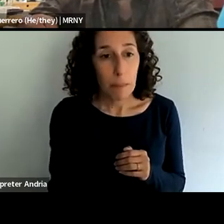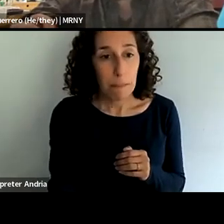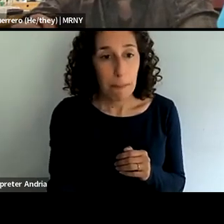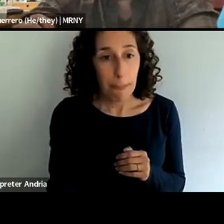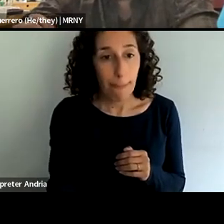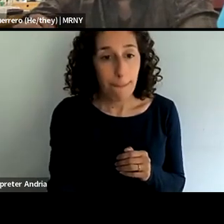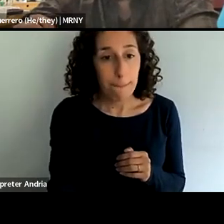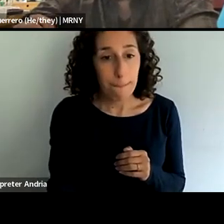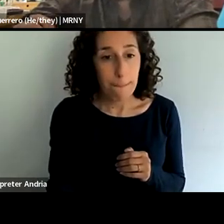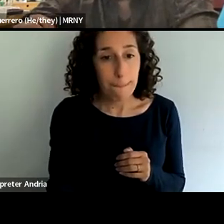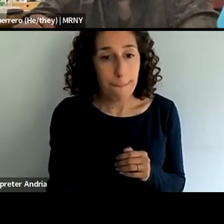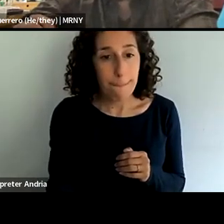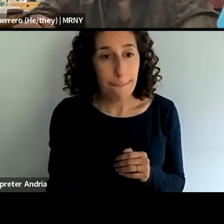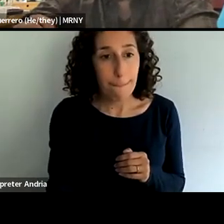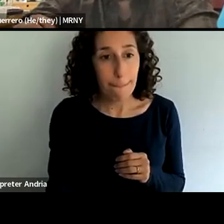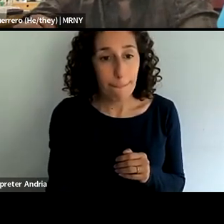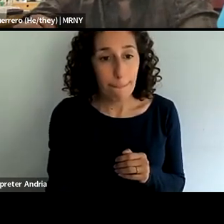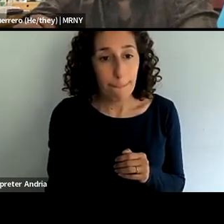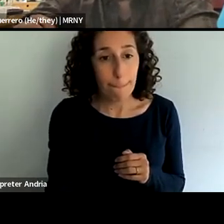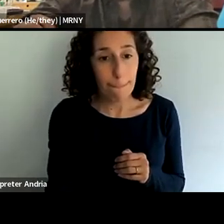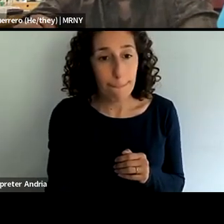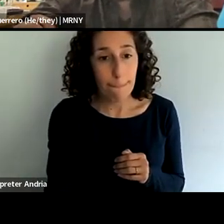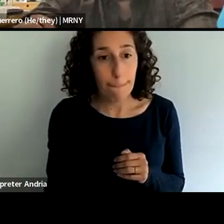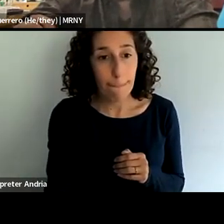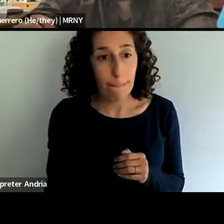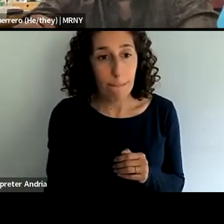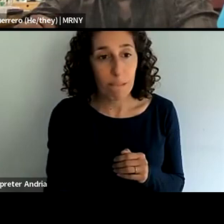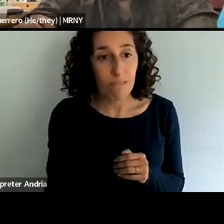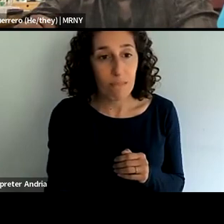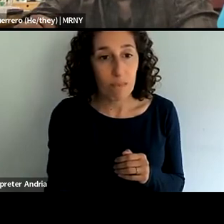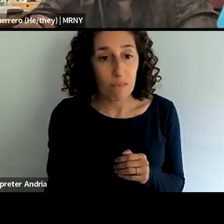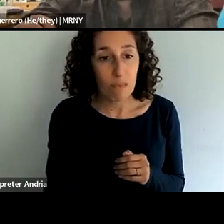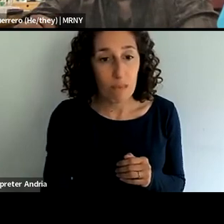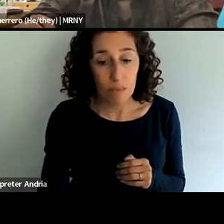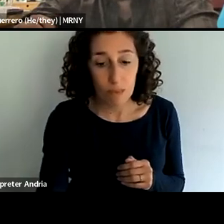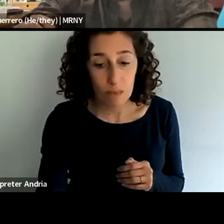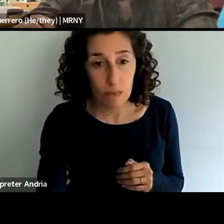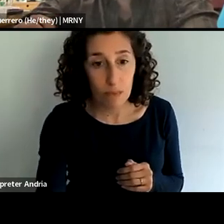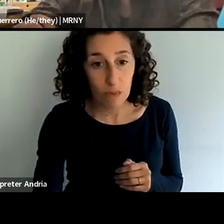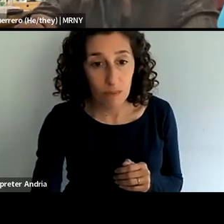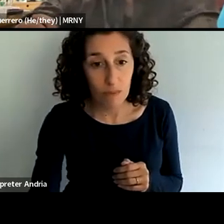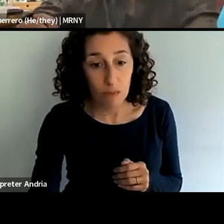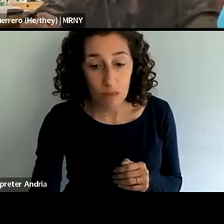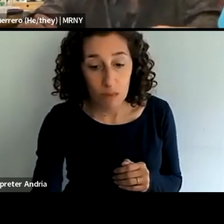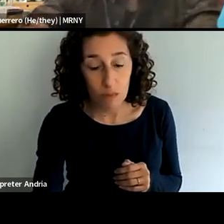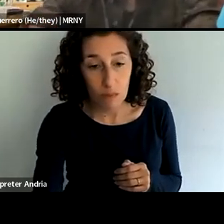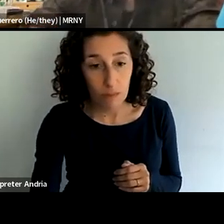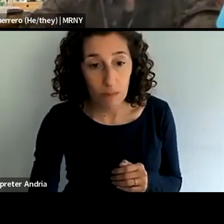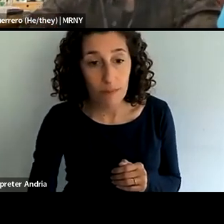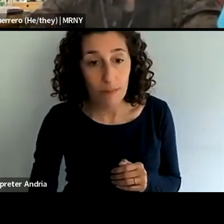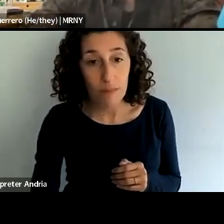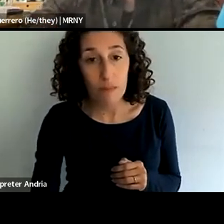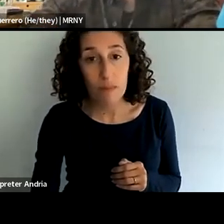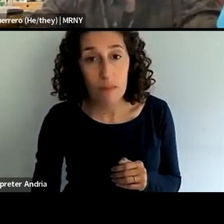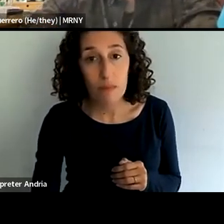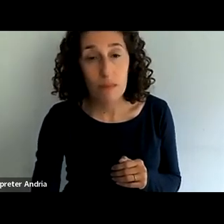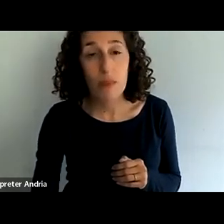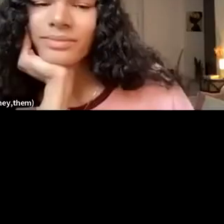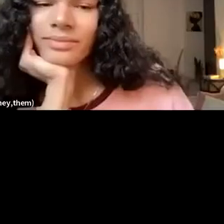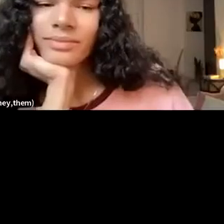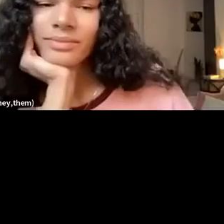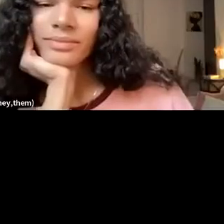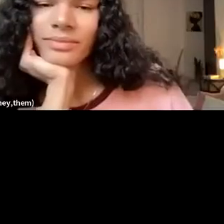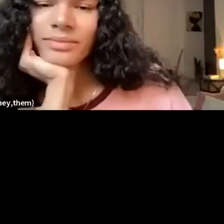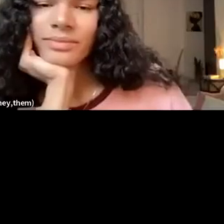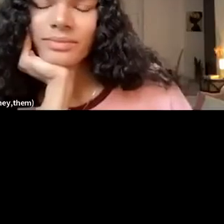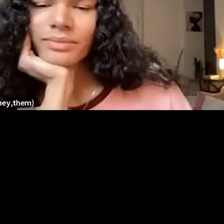Q&A, which is basically, do we have any advice? Do you have any suggestion to young children who are now realizing they're trans and or